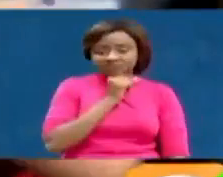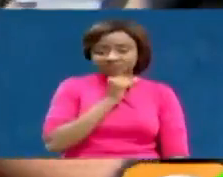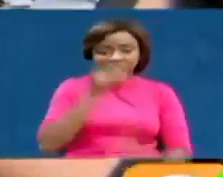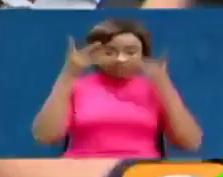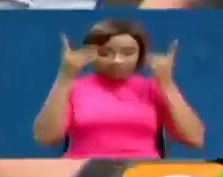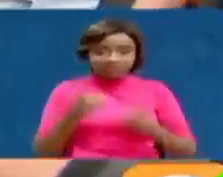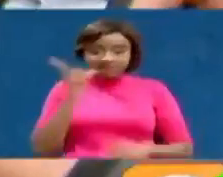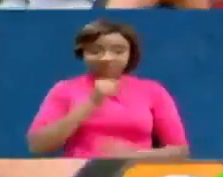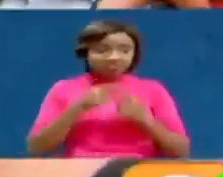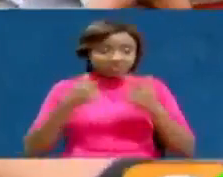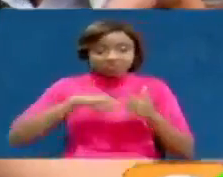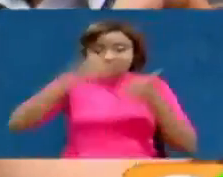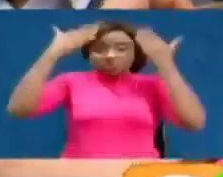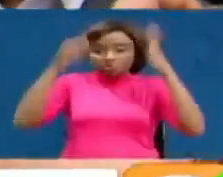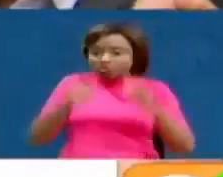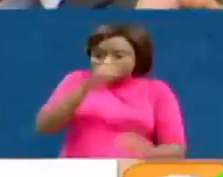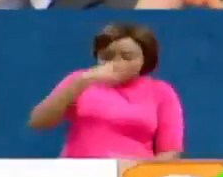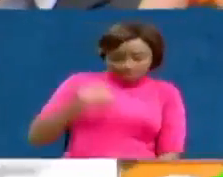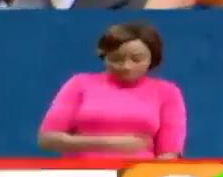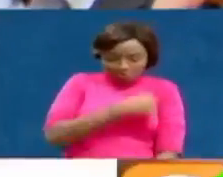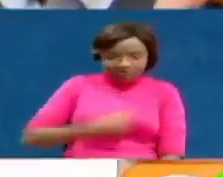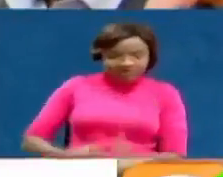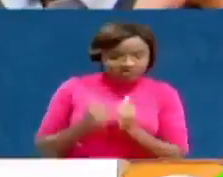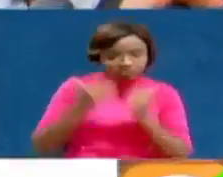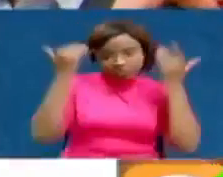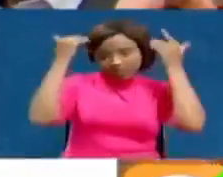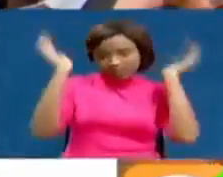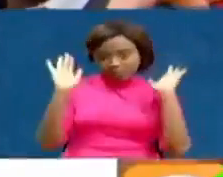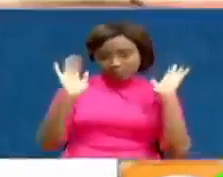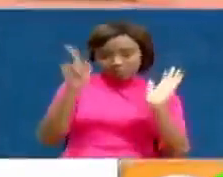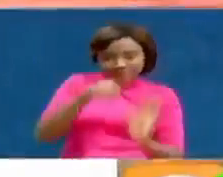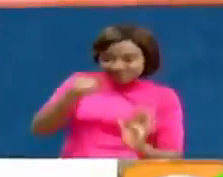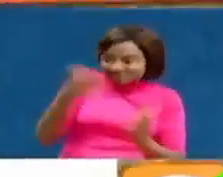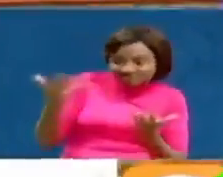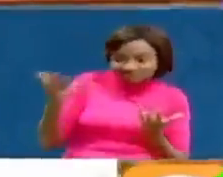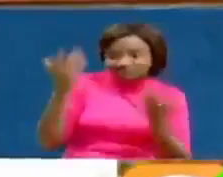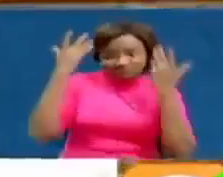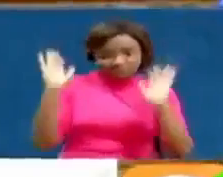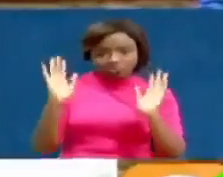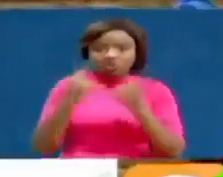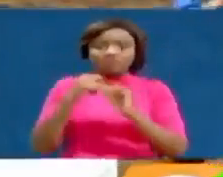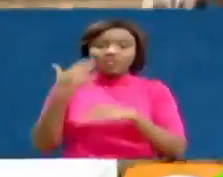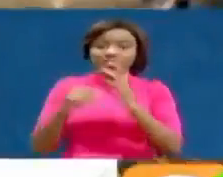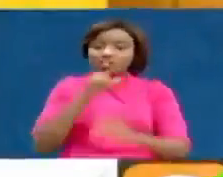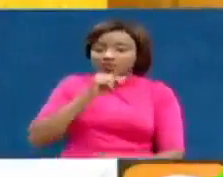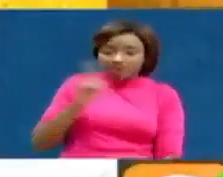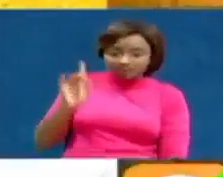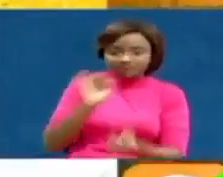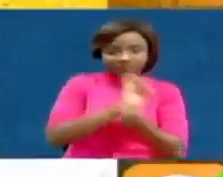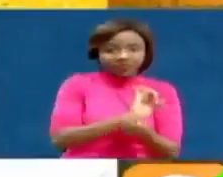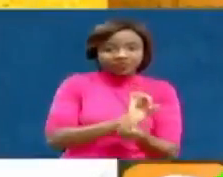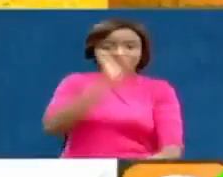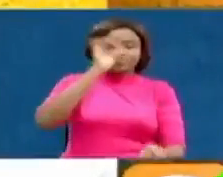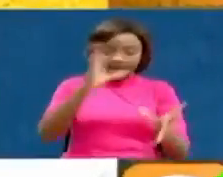But we don't know what offense, but they seem to have made up their minds to take him to court tomorrow. Shortly after, the Nairobi senator was released and